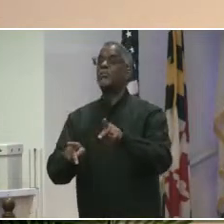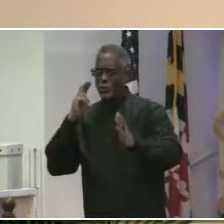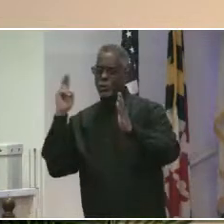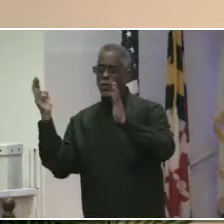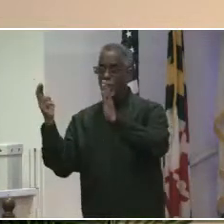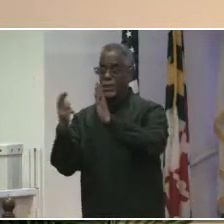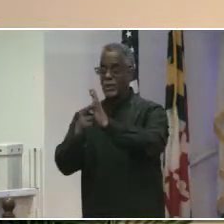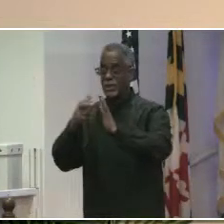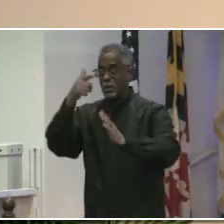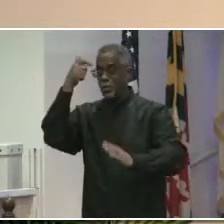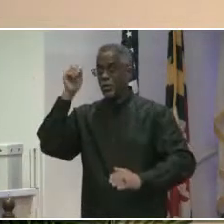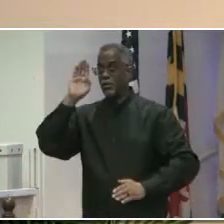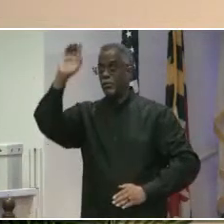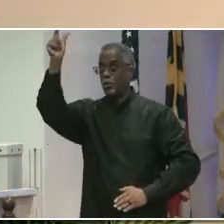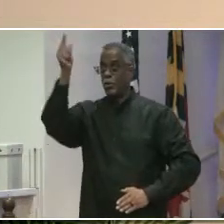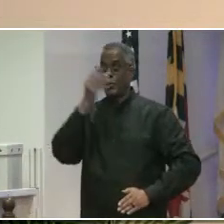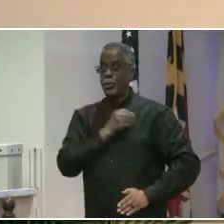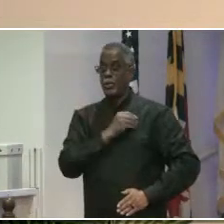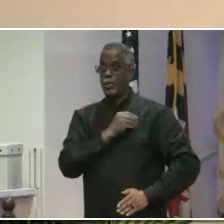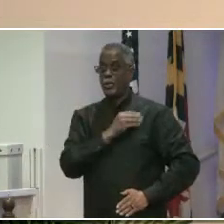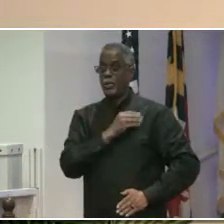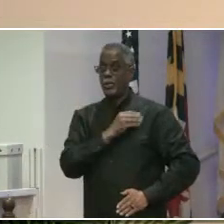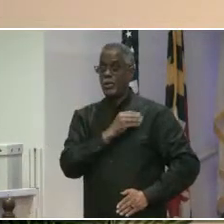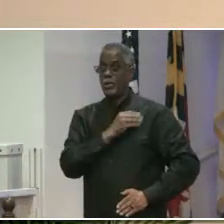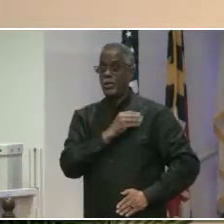God, you have us of your grace and your mercy.